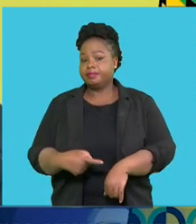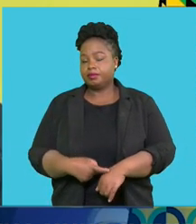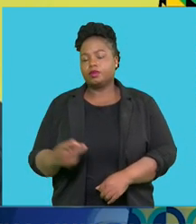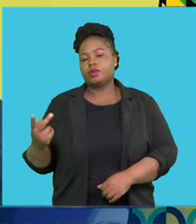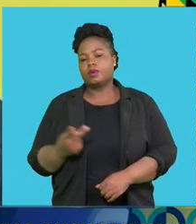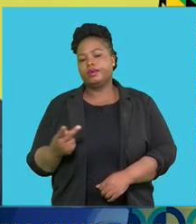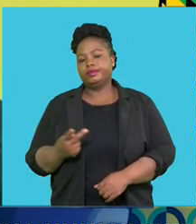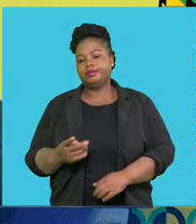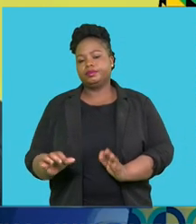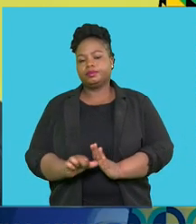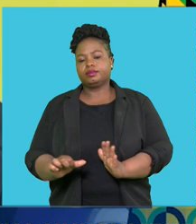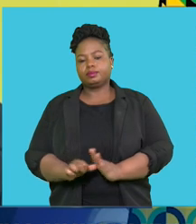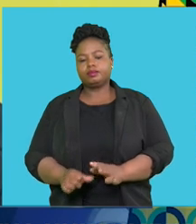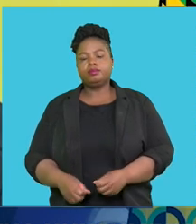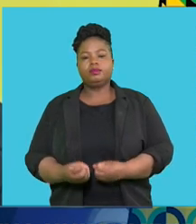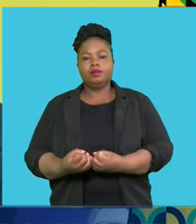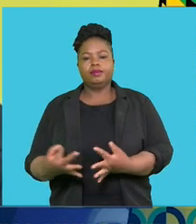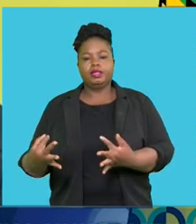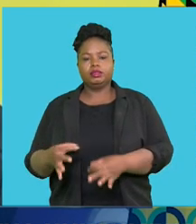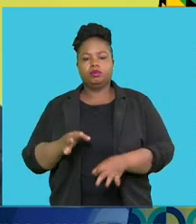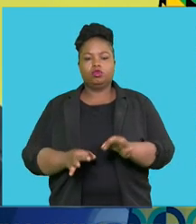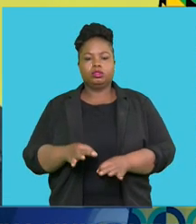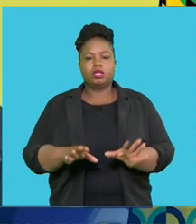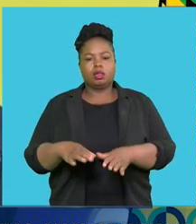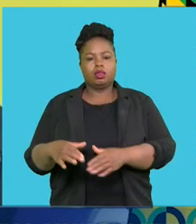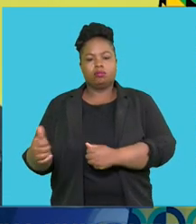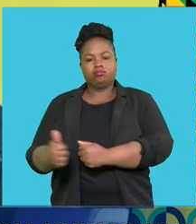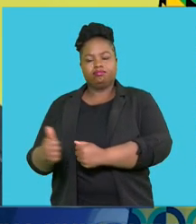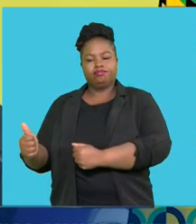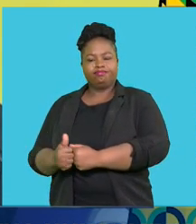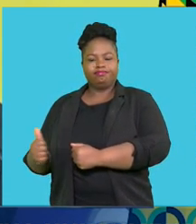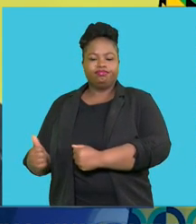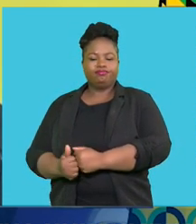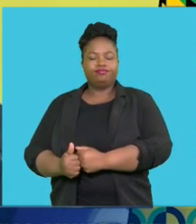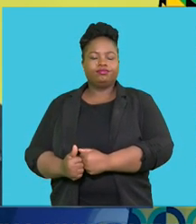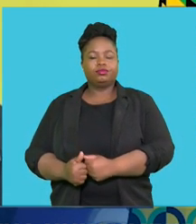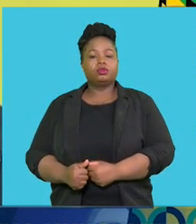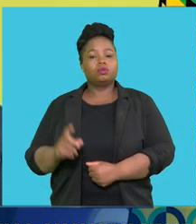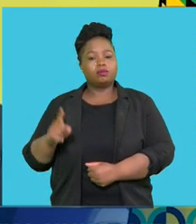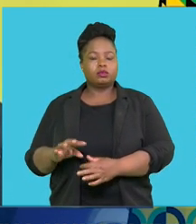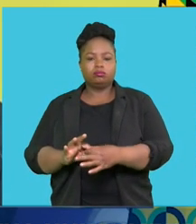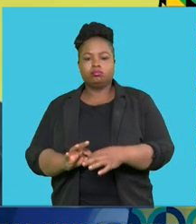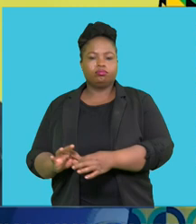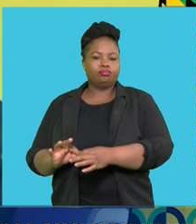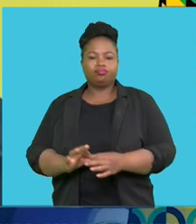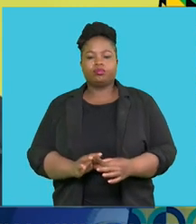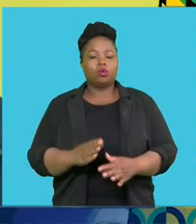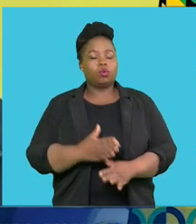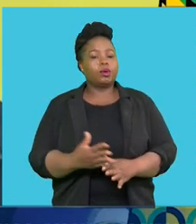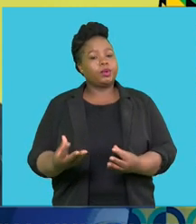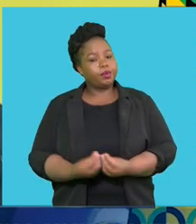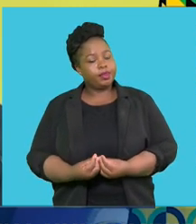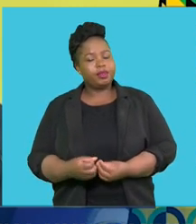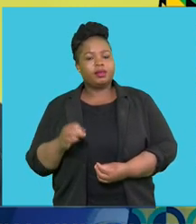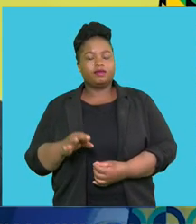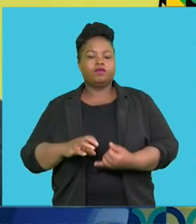calls for multi-party cooperation And multi-stakeholder collaboration If we are